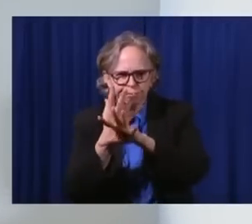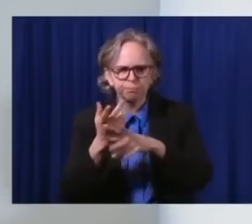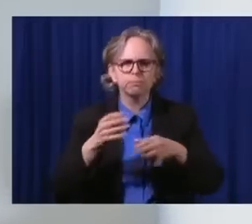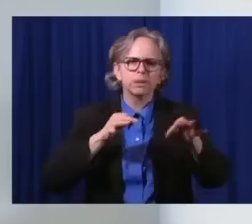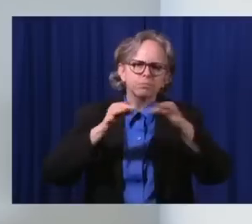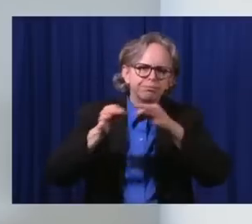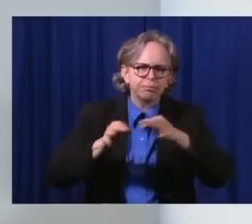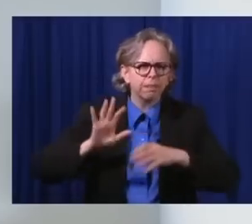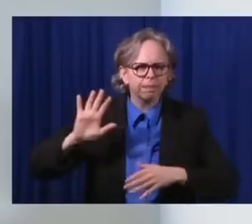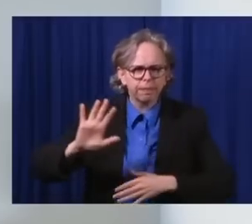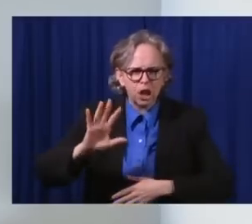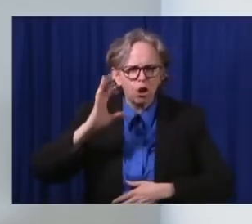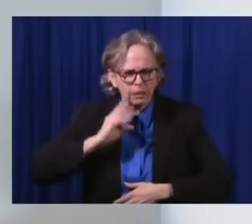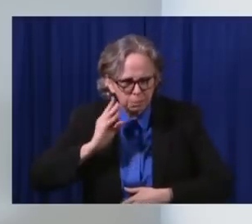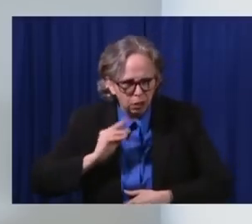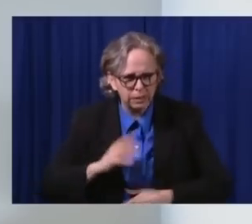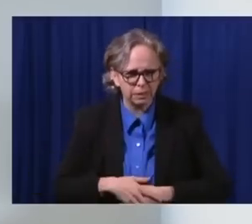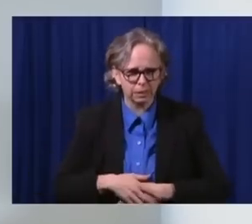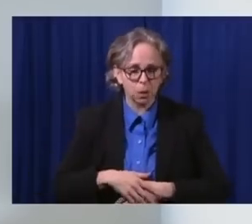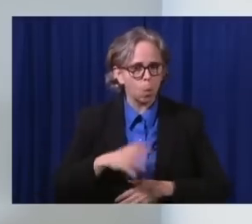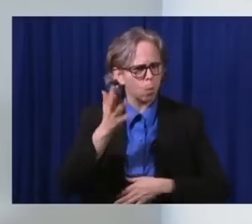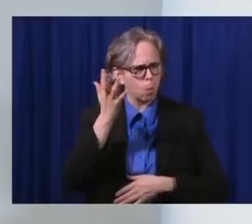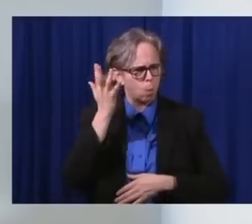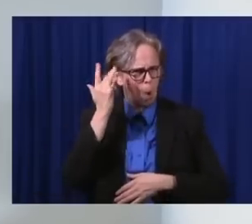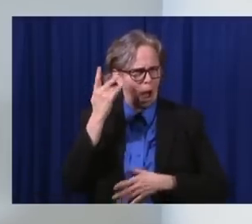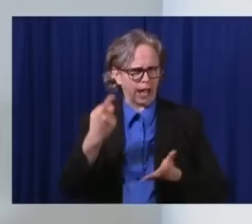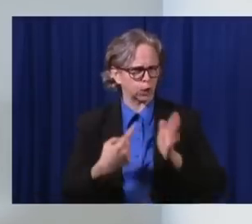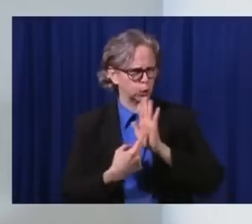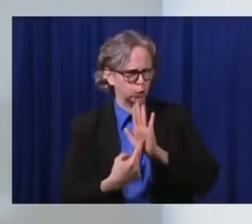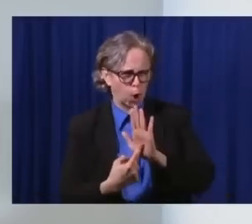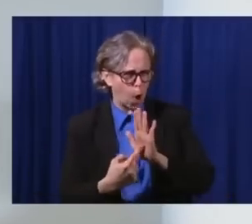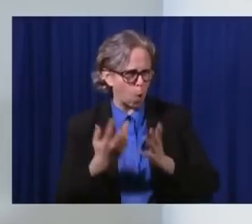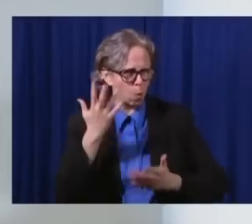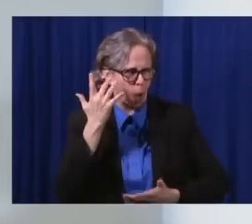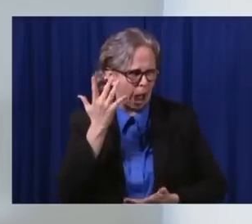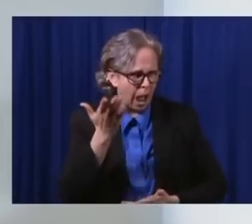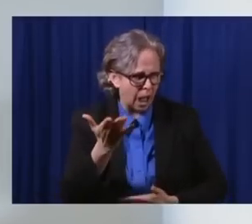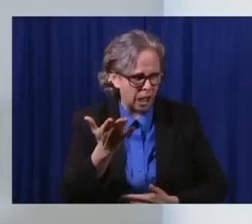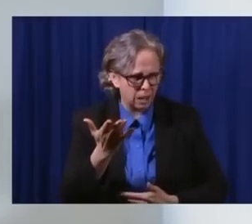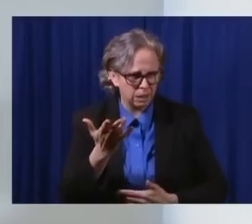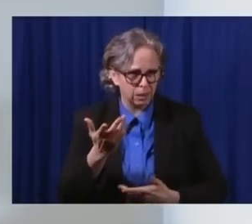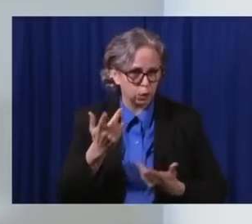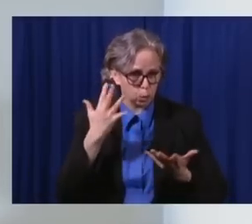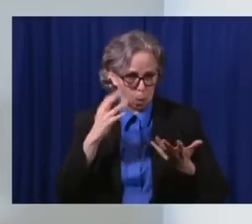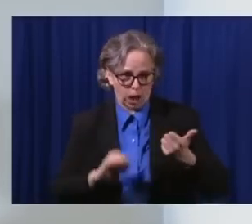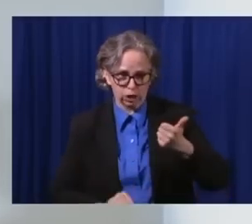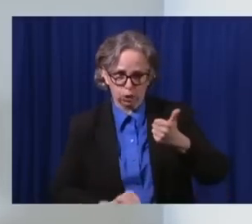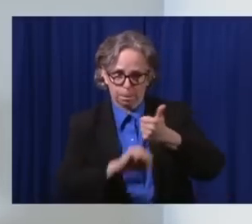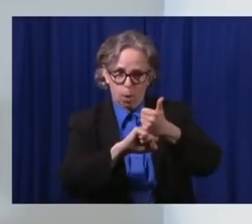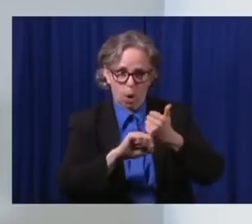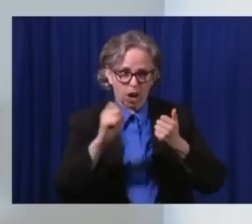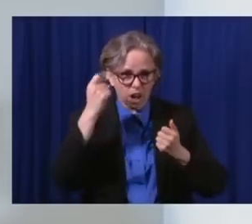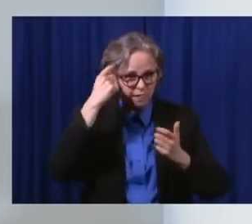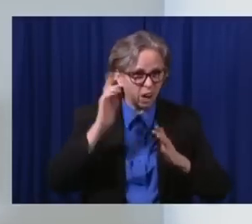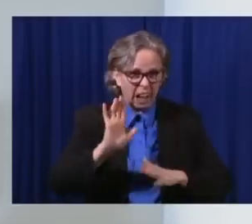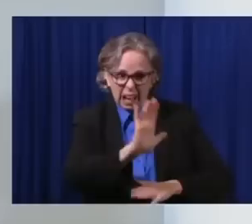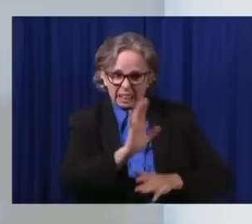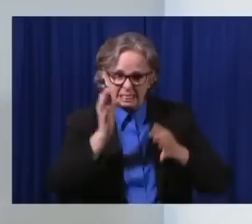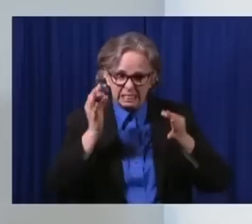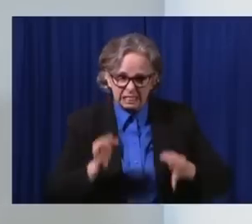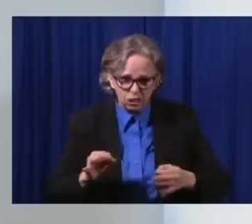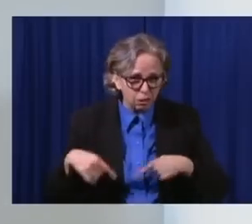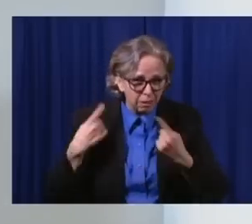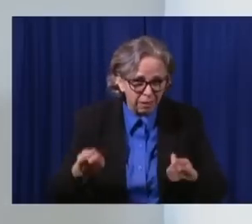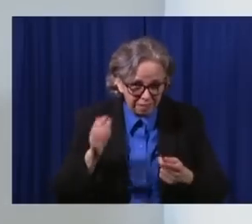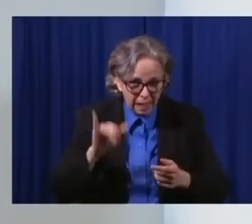the governors is making through this crisis is helping to keep track of it, the decisions were